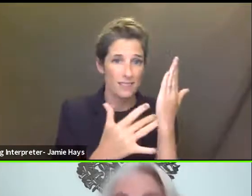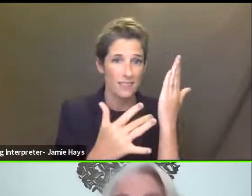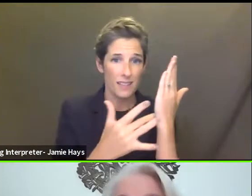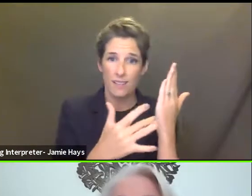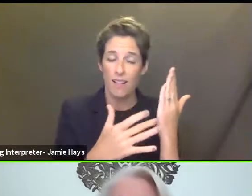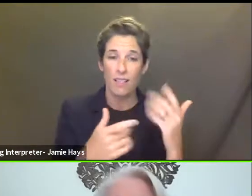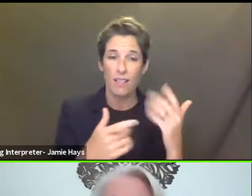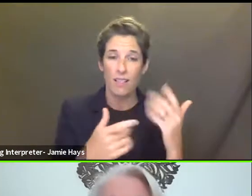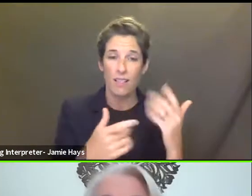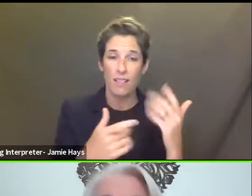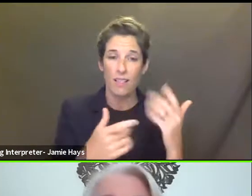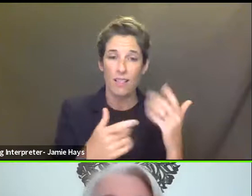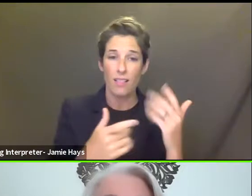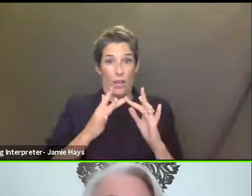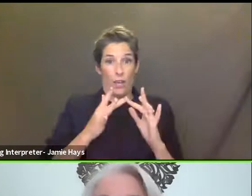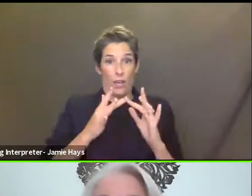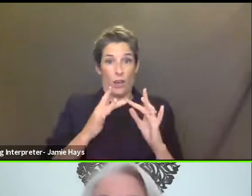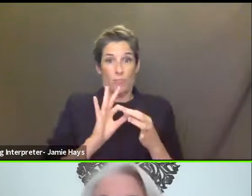again. But perhaps